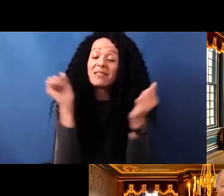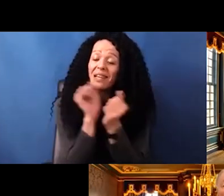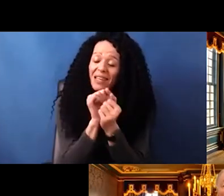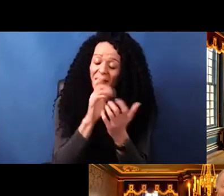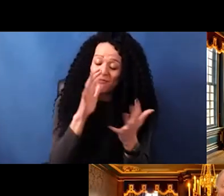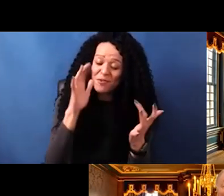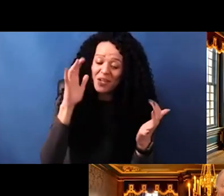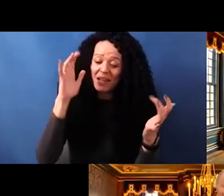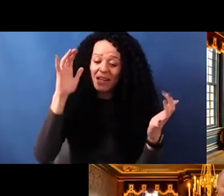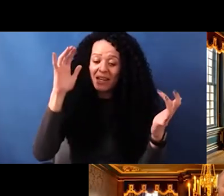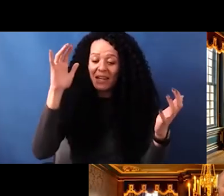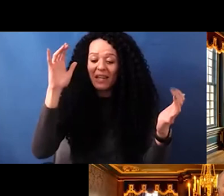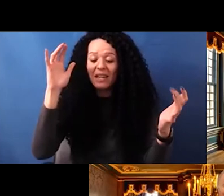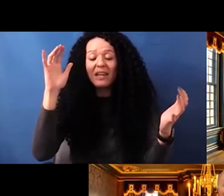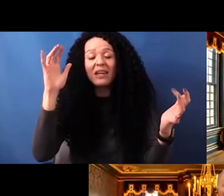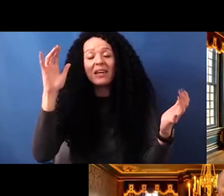gloriously